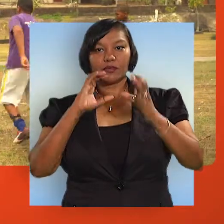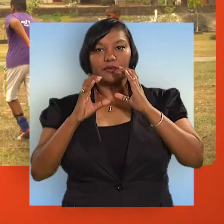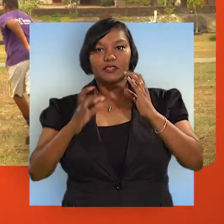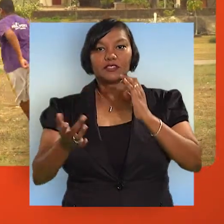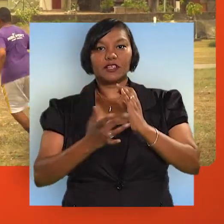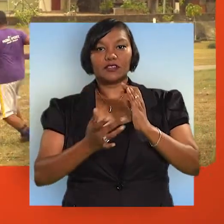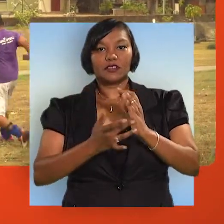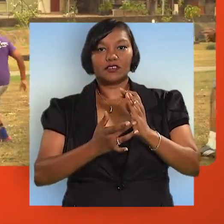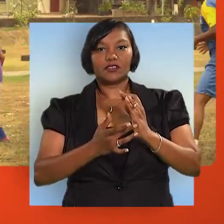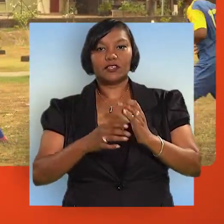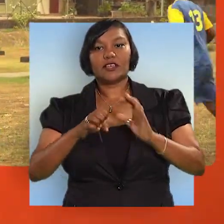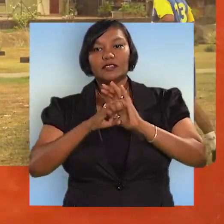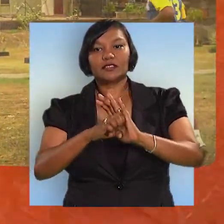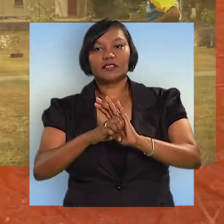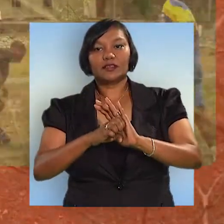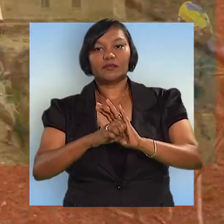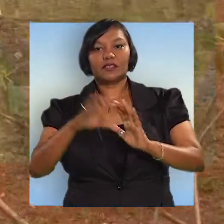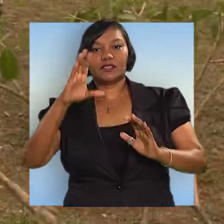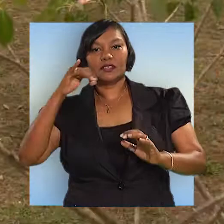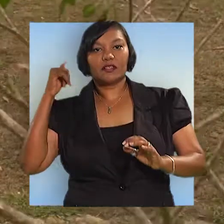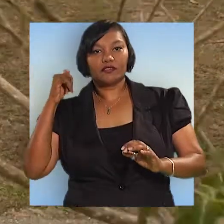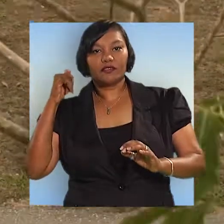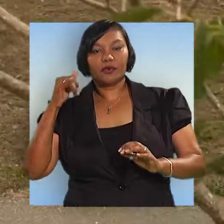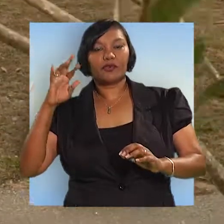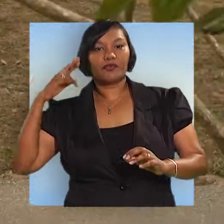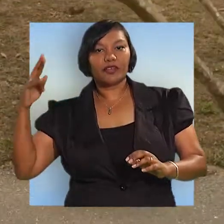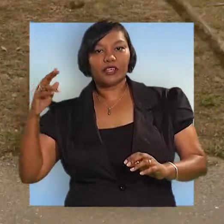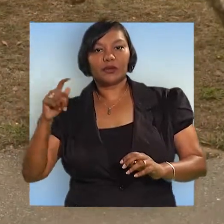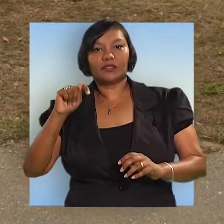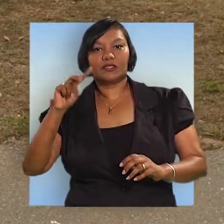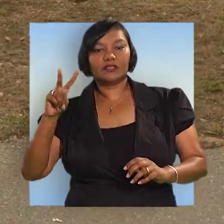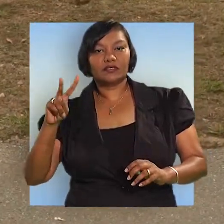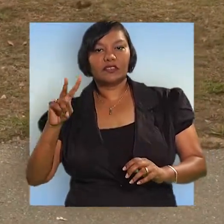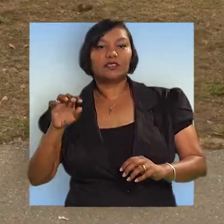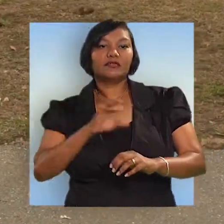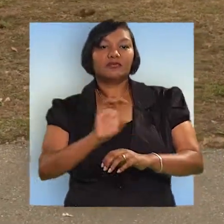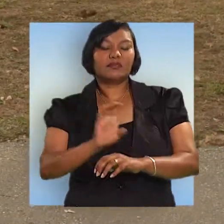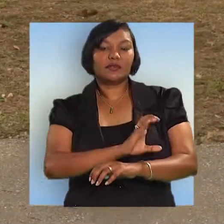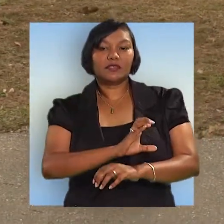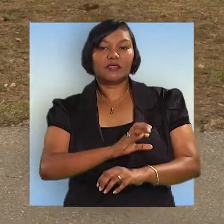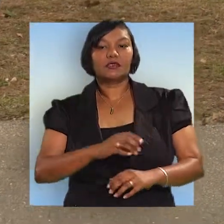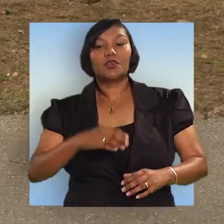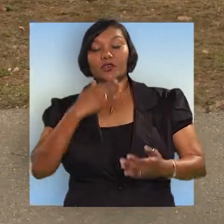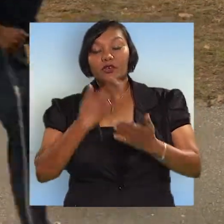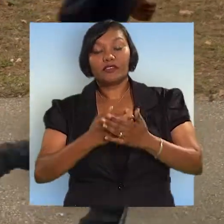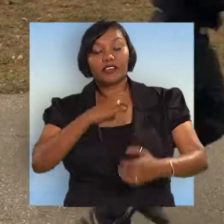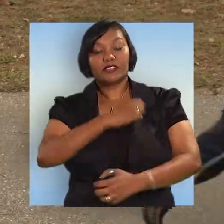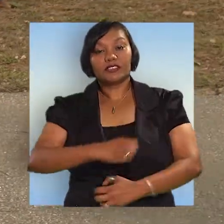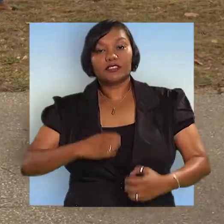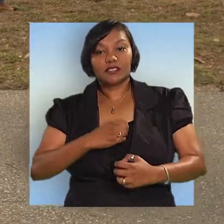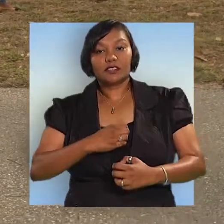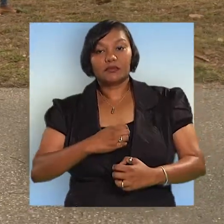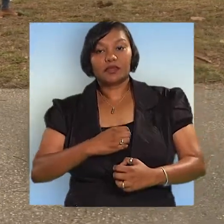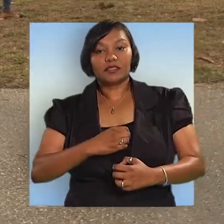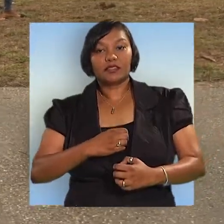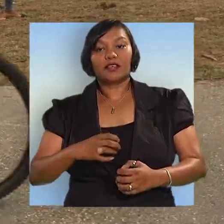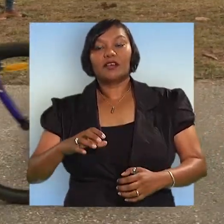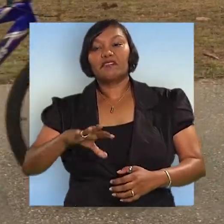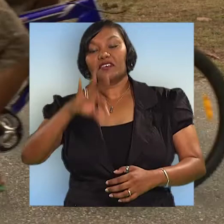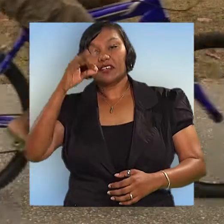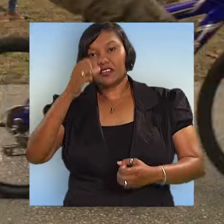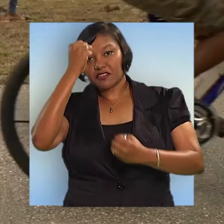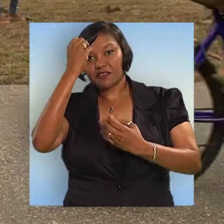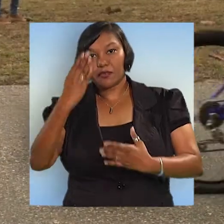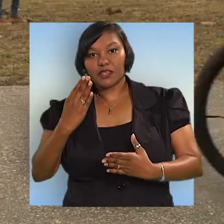Information and communication technologies such as mobile phones, radios, and computing devices are great for entertainment,